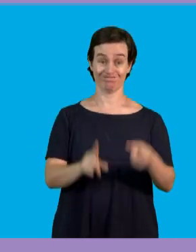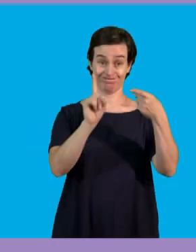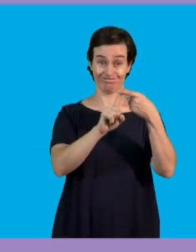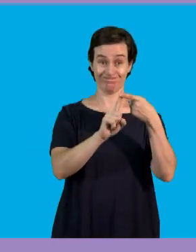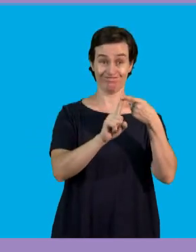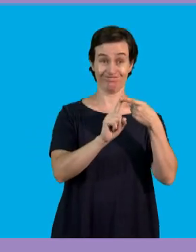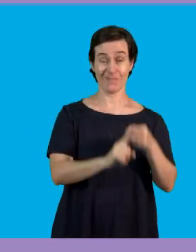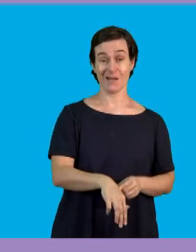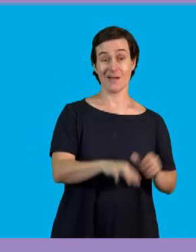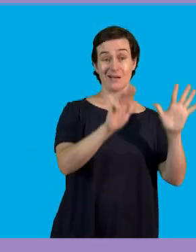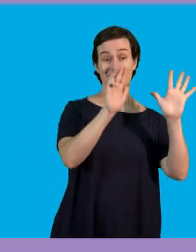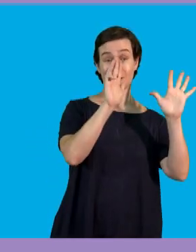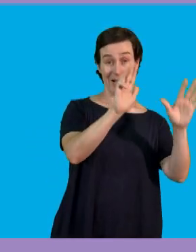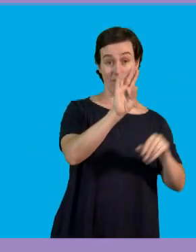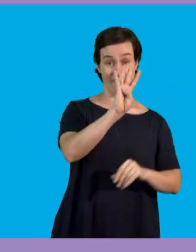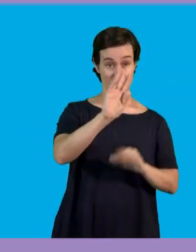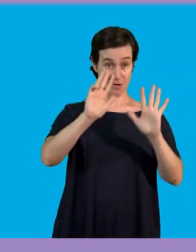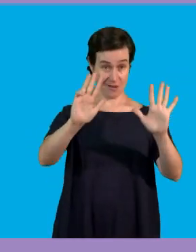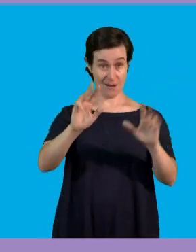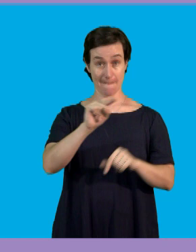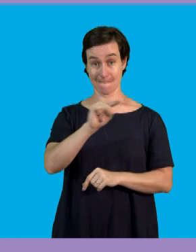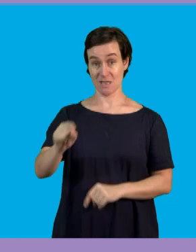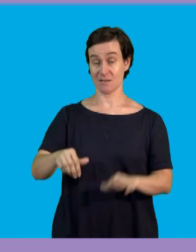494 and we are going to minus